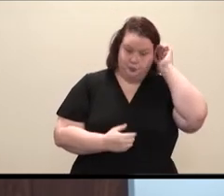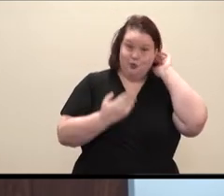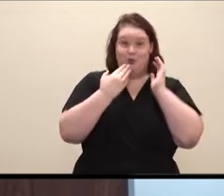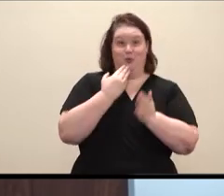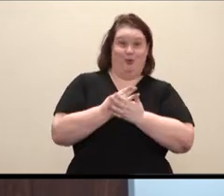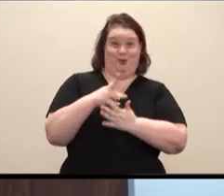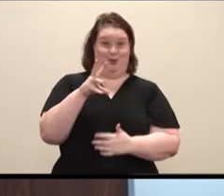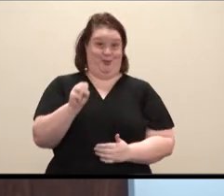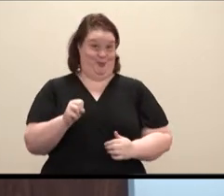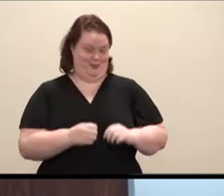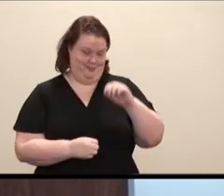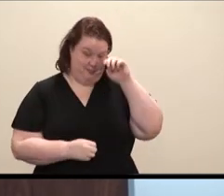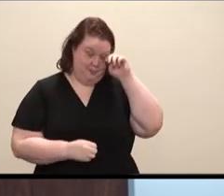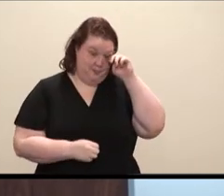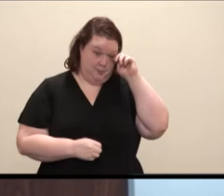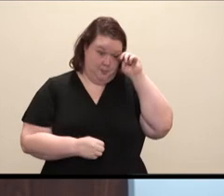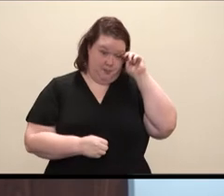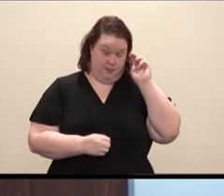good news.